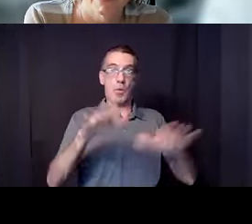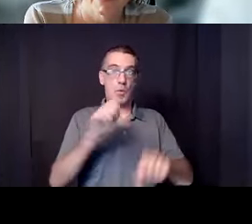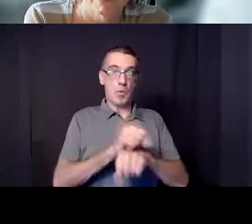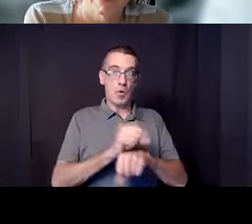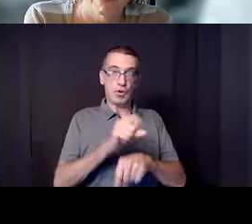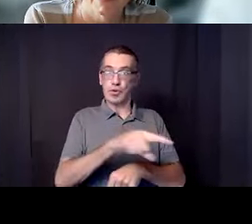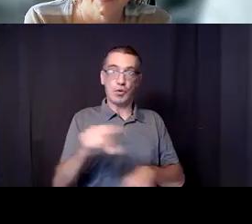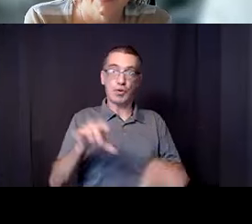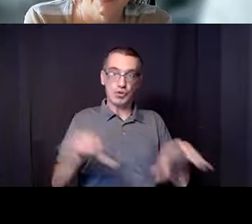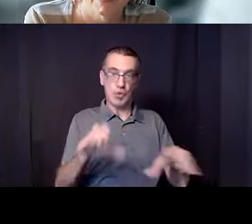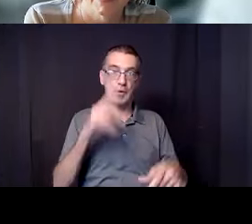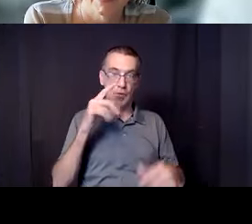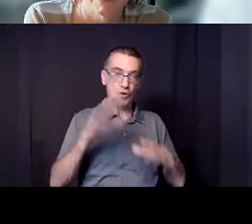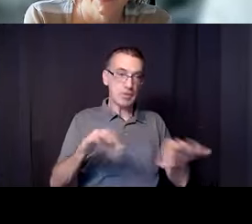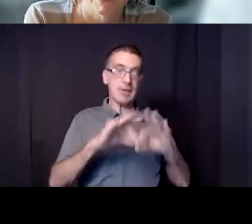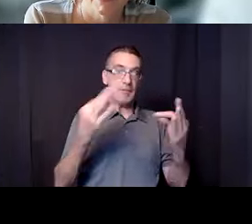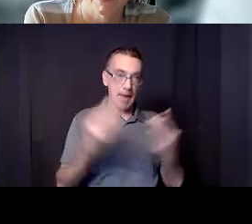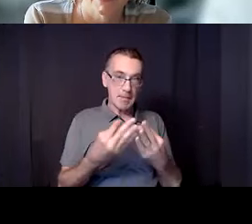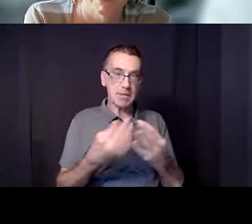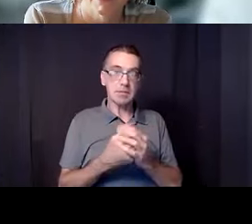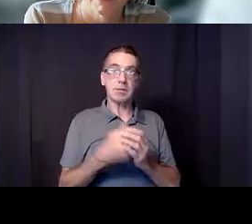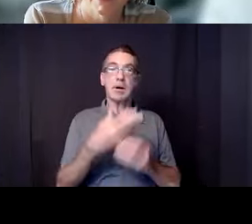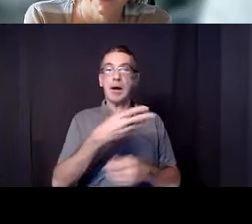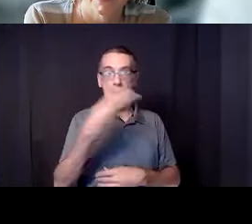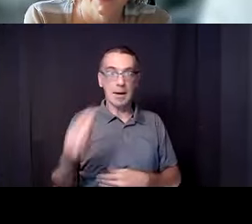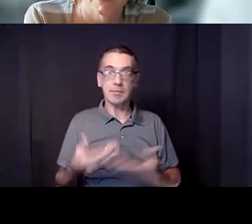work you're doing for children and families.